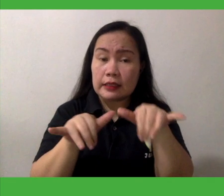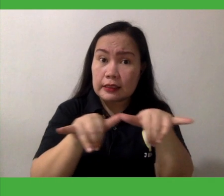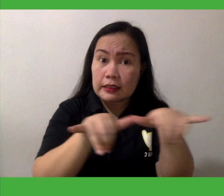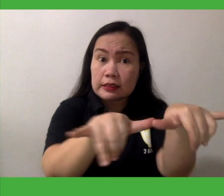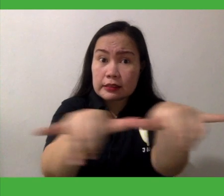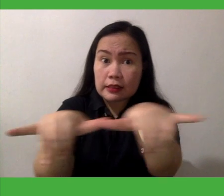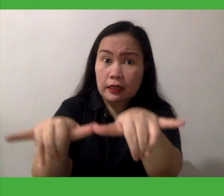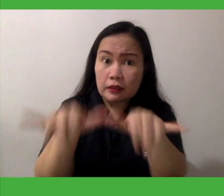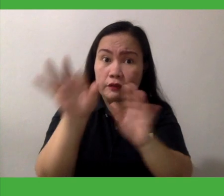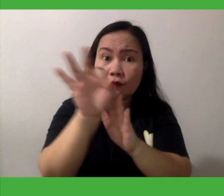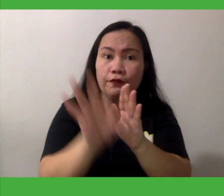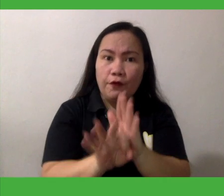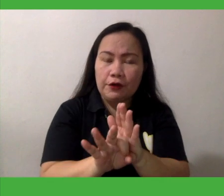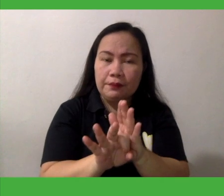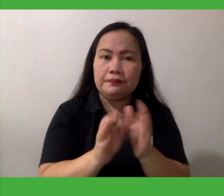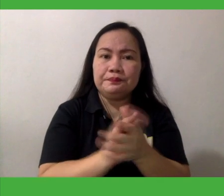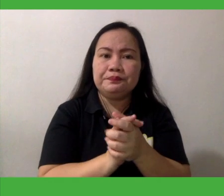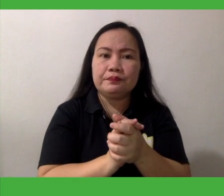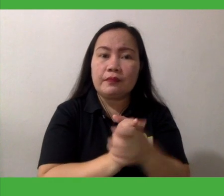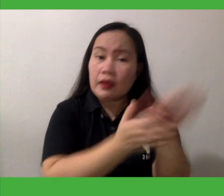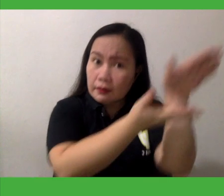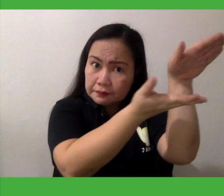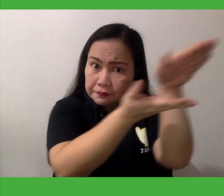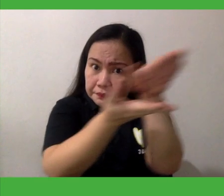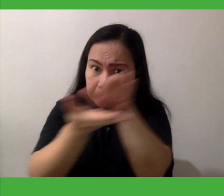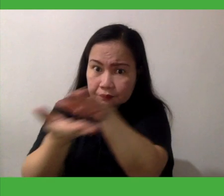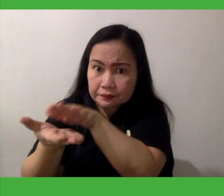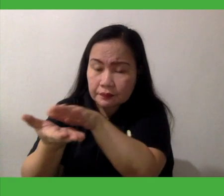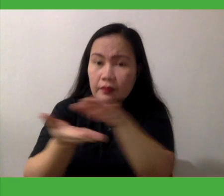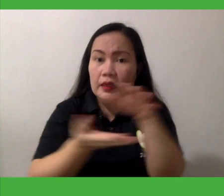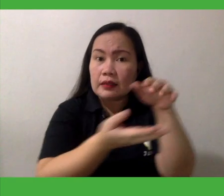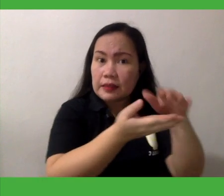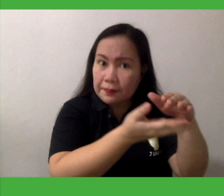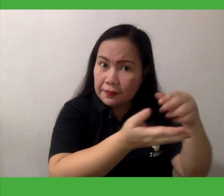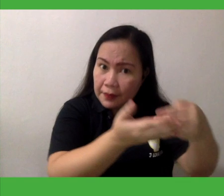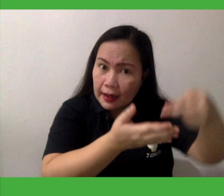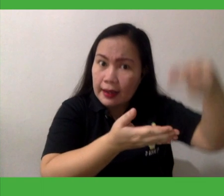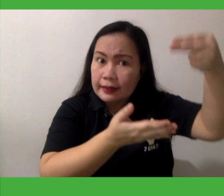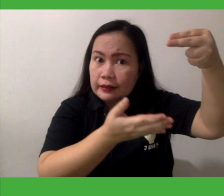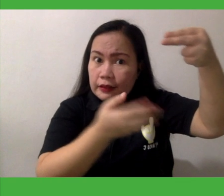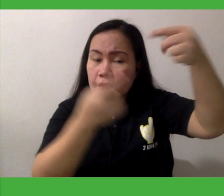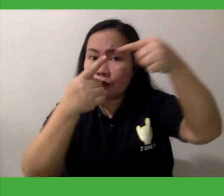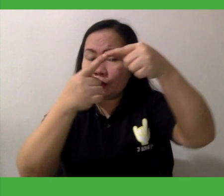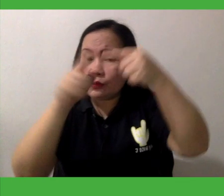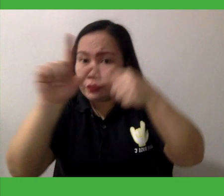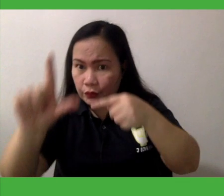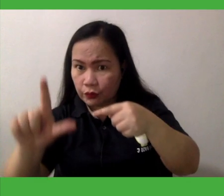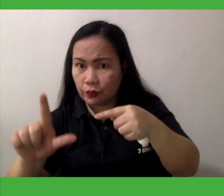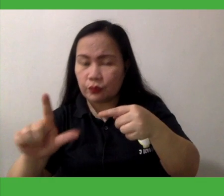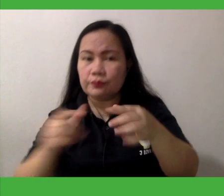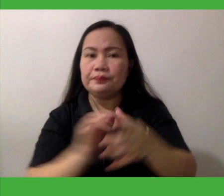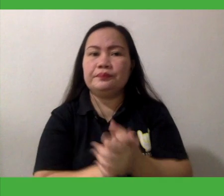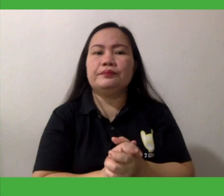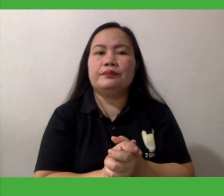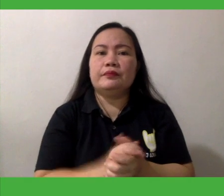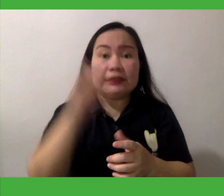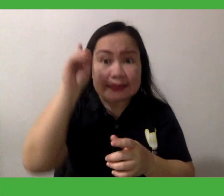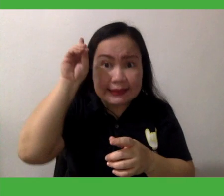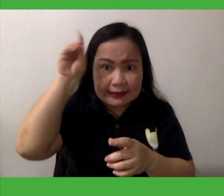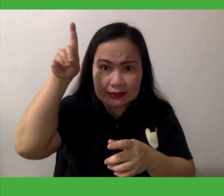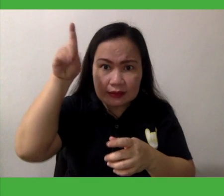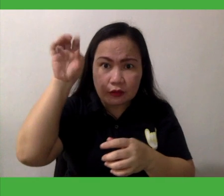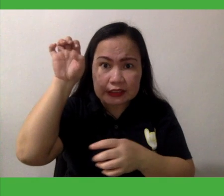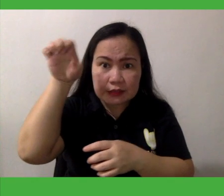term. It must be arranged in standard form. So, descending siya simula sa pinakamataas na degree